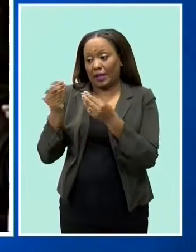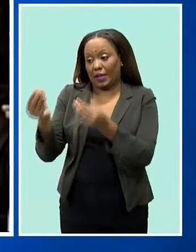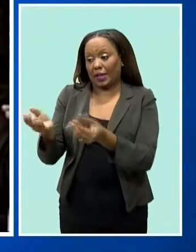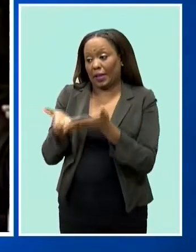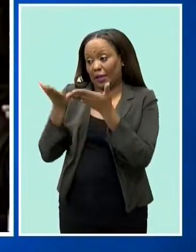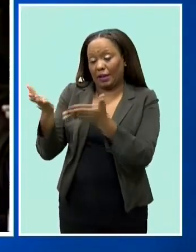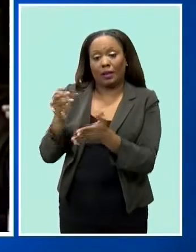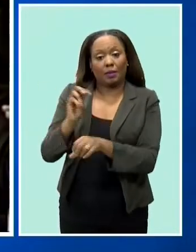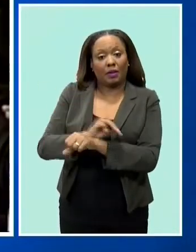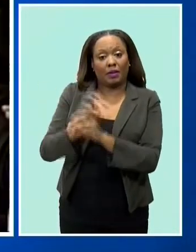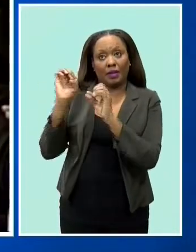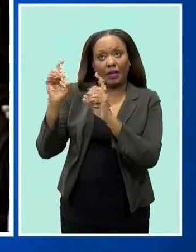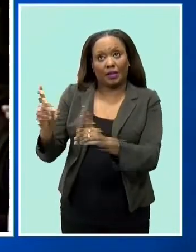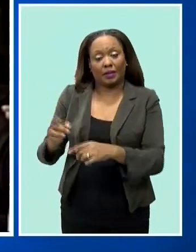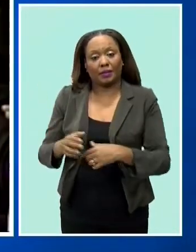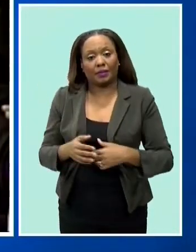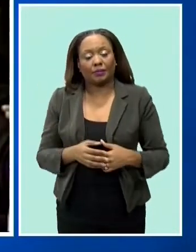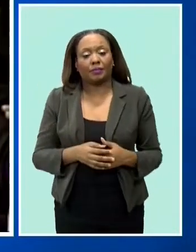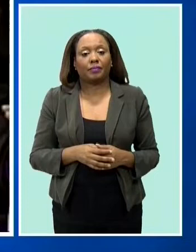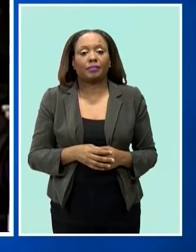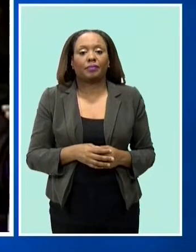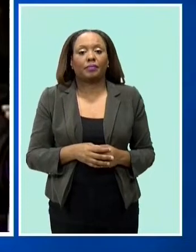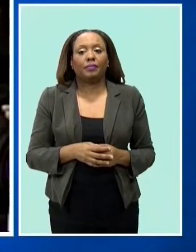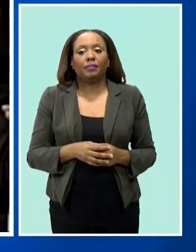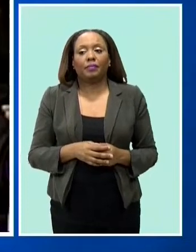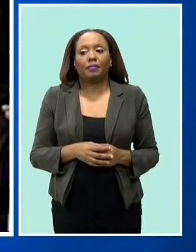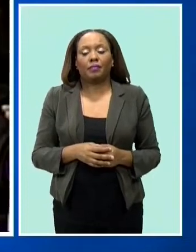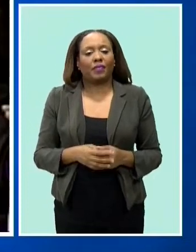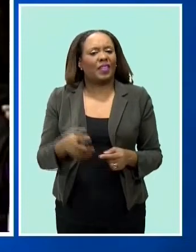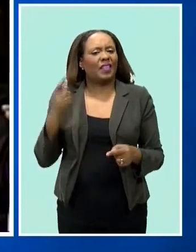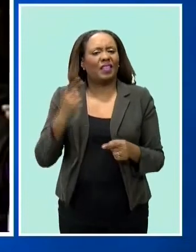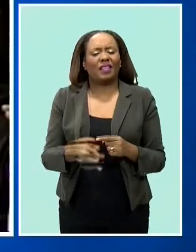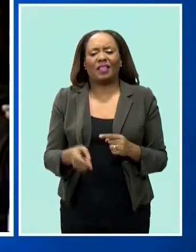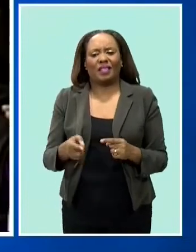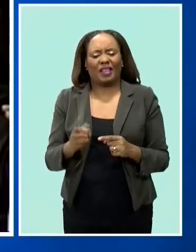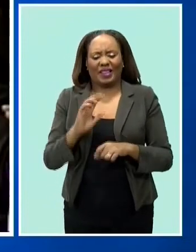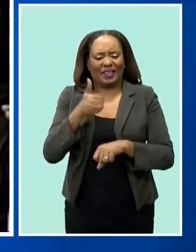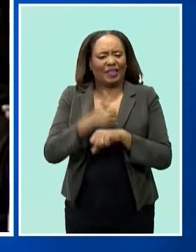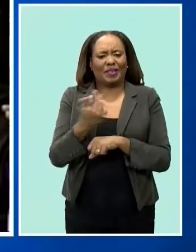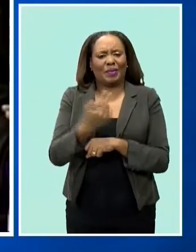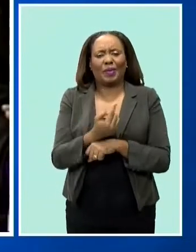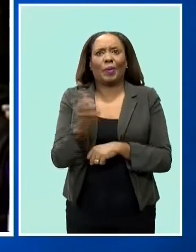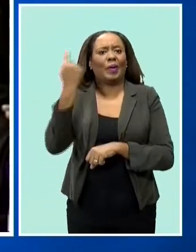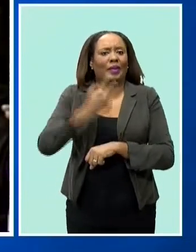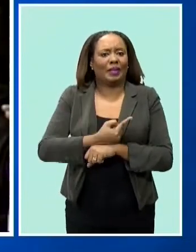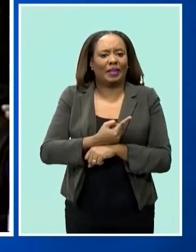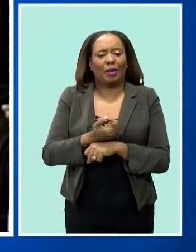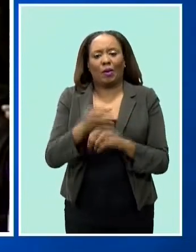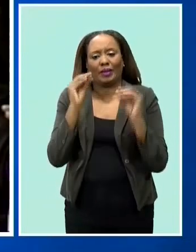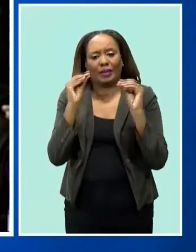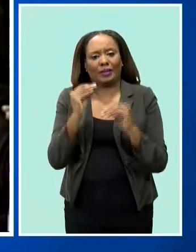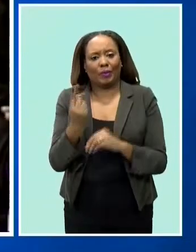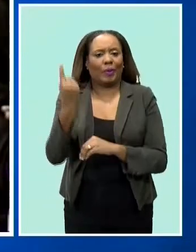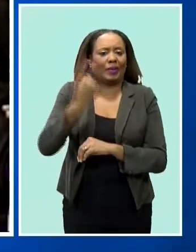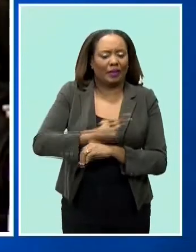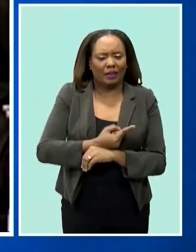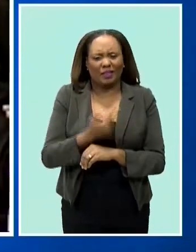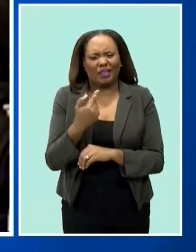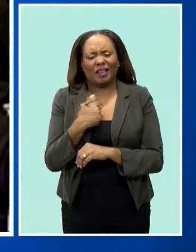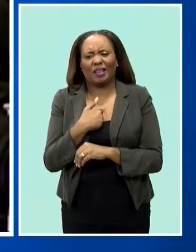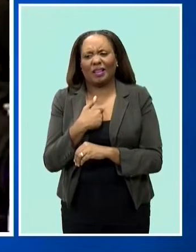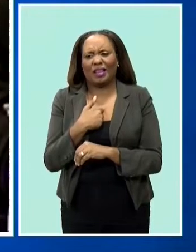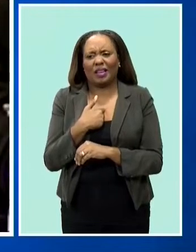this is that you cannot do something like this for 1 day or 2 days or 3 days. I've been doing this